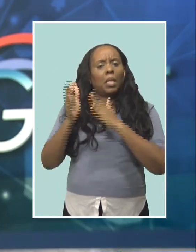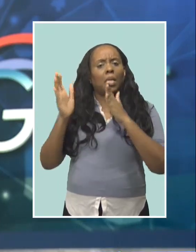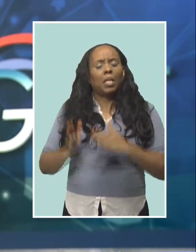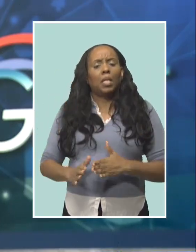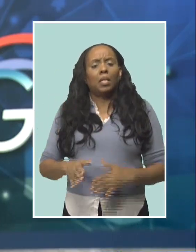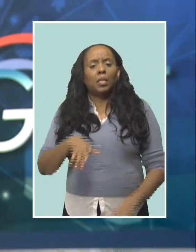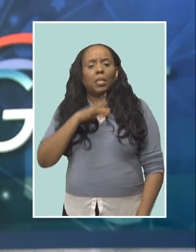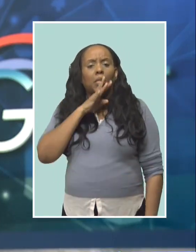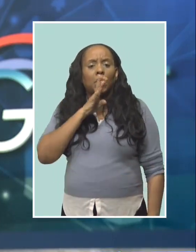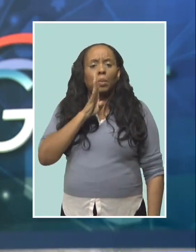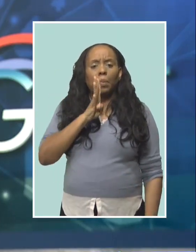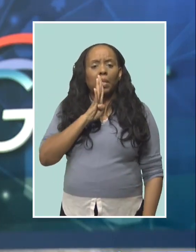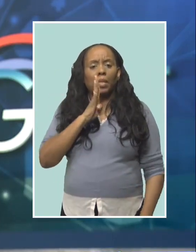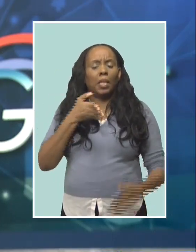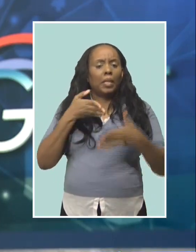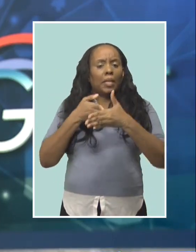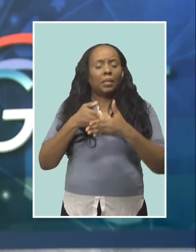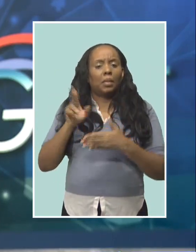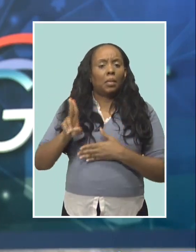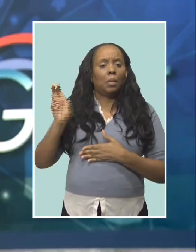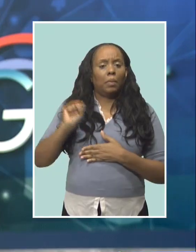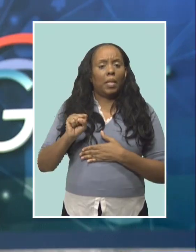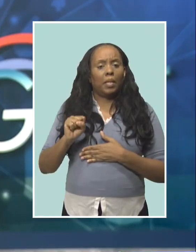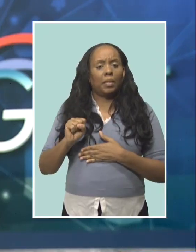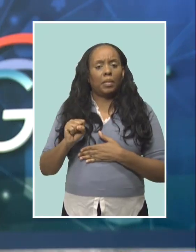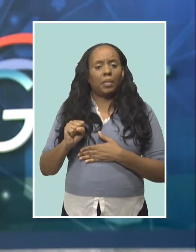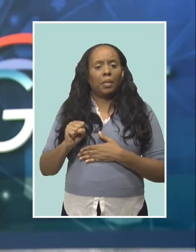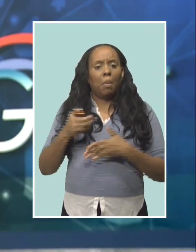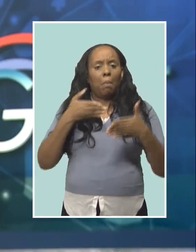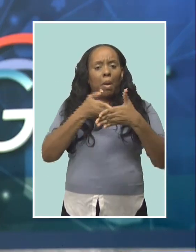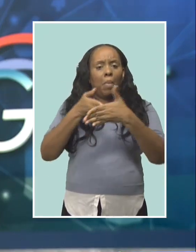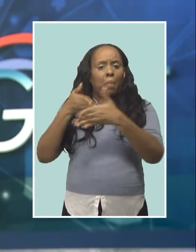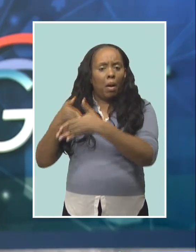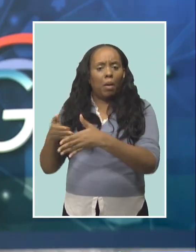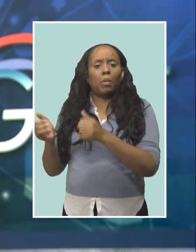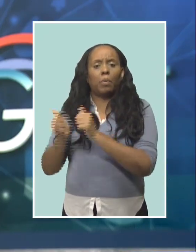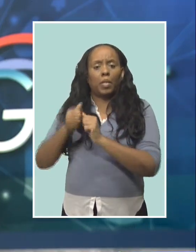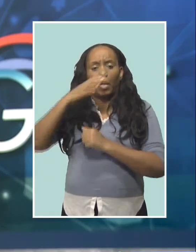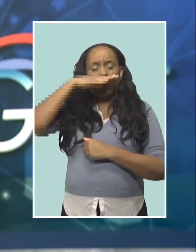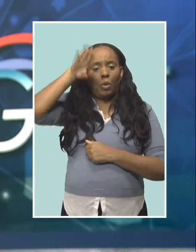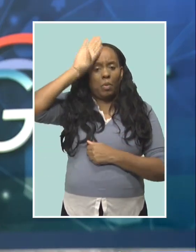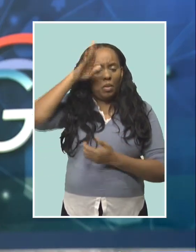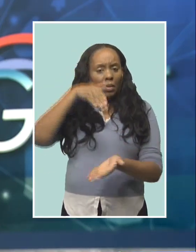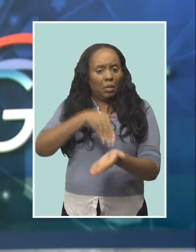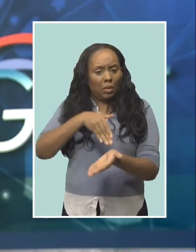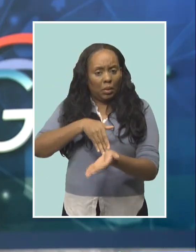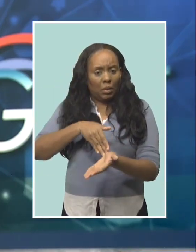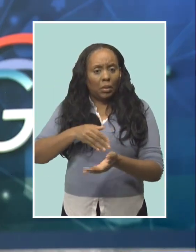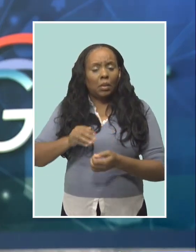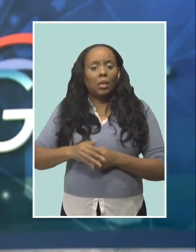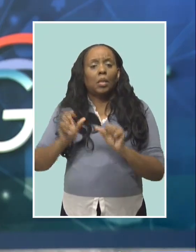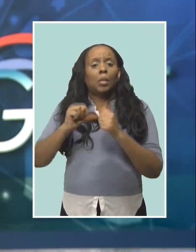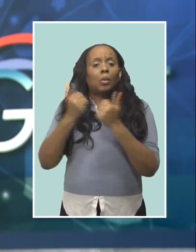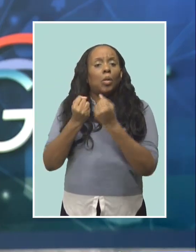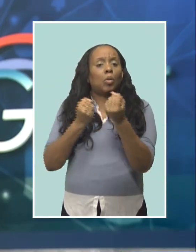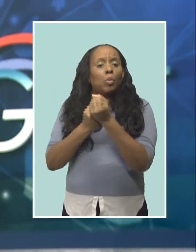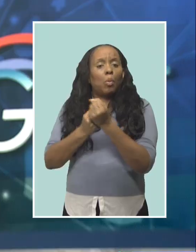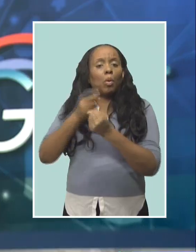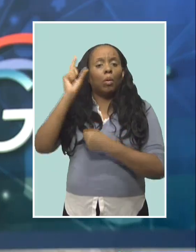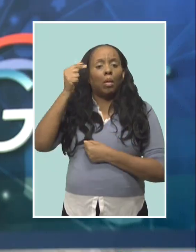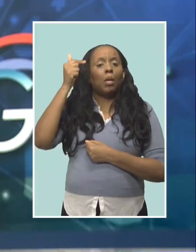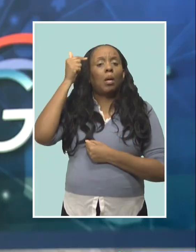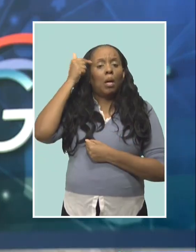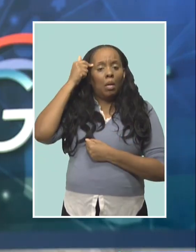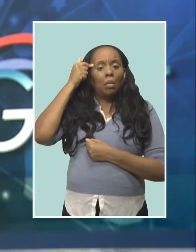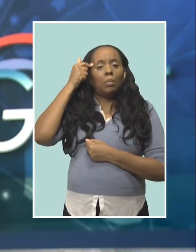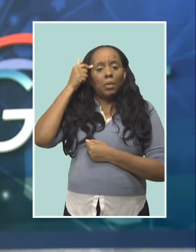out against the United States' newly imposed restrictions targeting Cuban medical professionals. Mr. Denny says the association is supporting